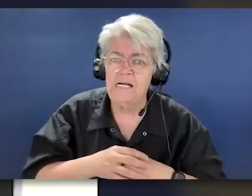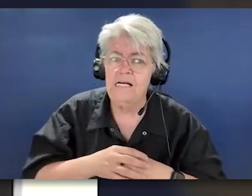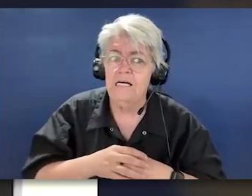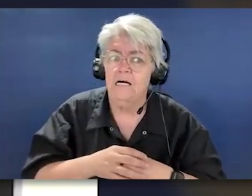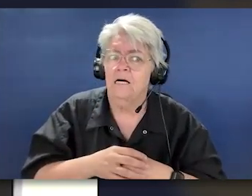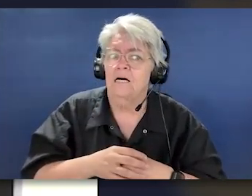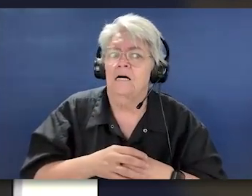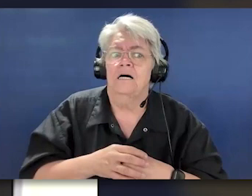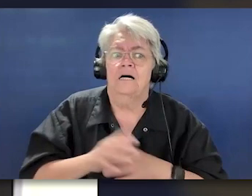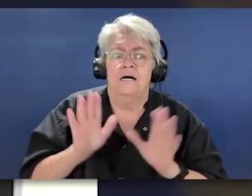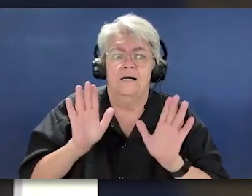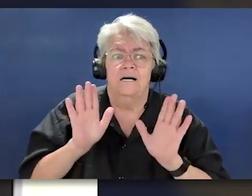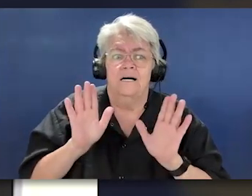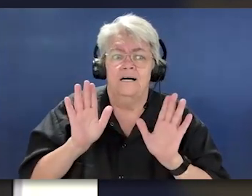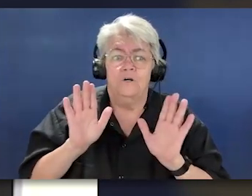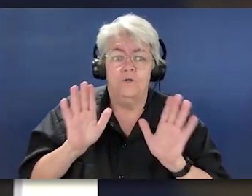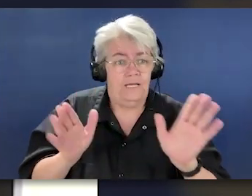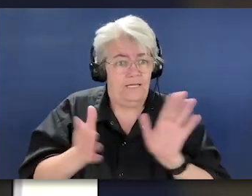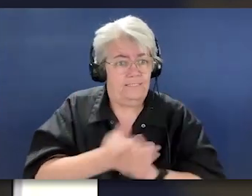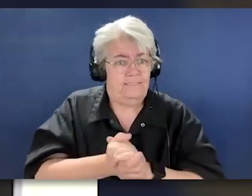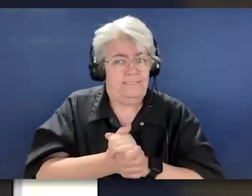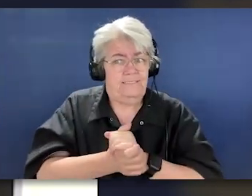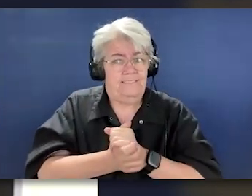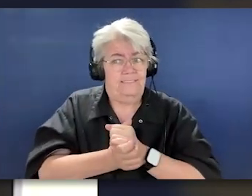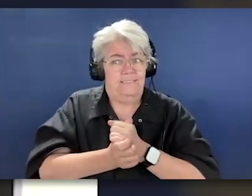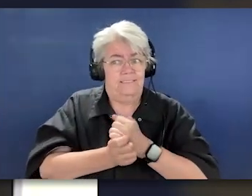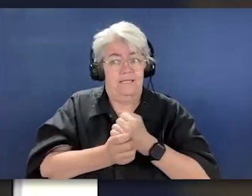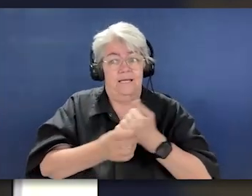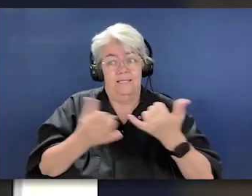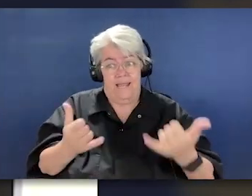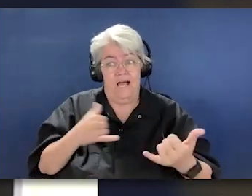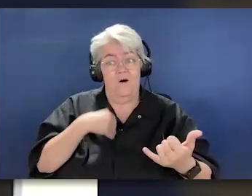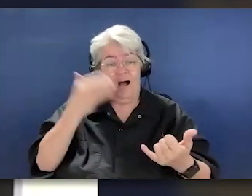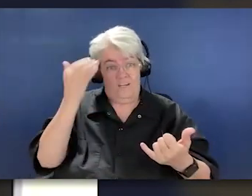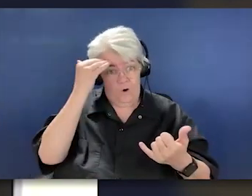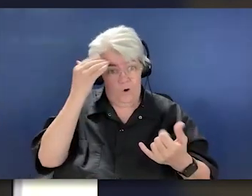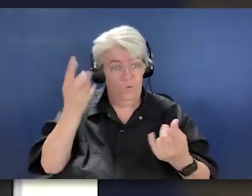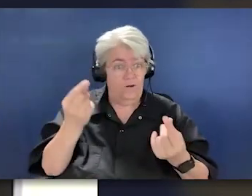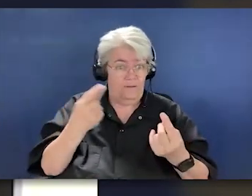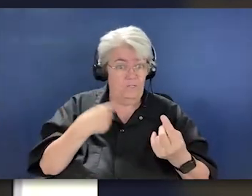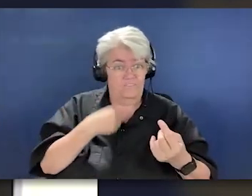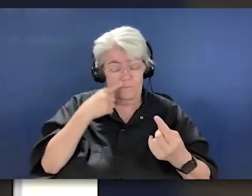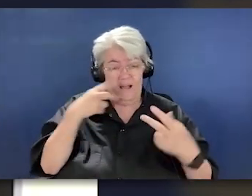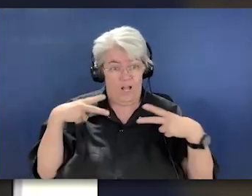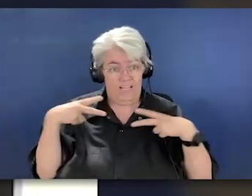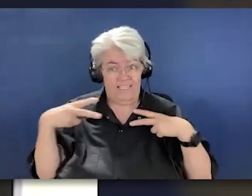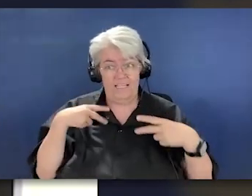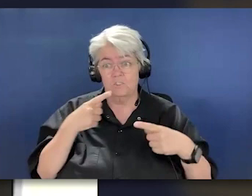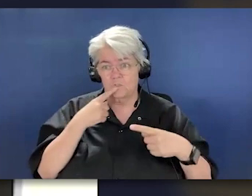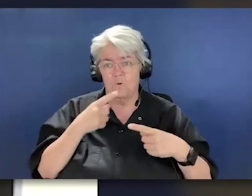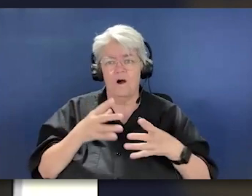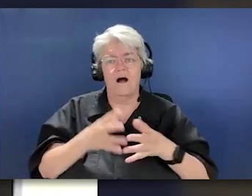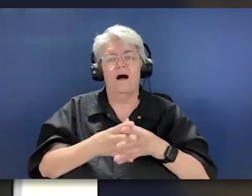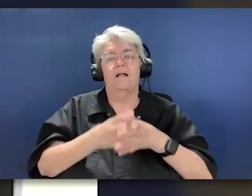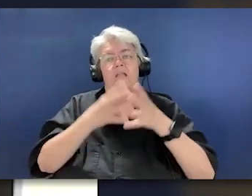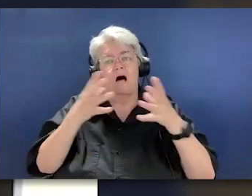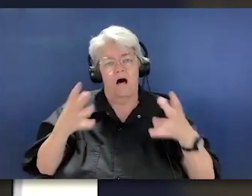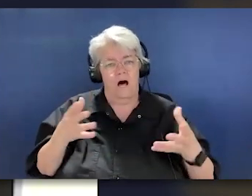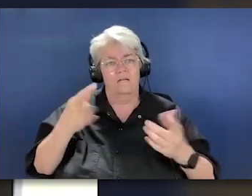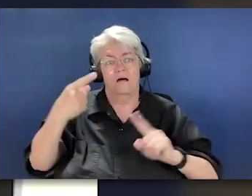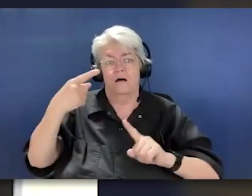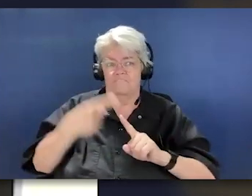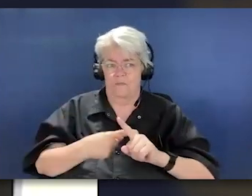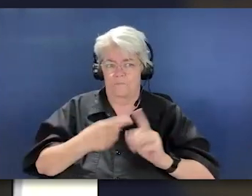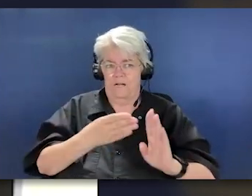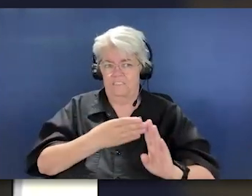Great. Thank you very much for that. Now I know what I'm going to do for my holidays. So I spend a lot of the next month, of